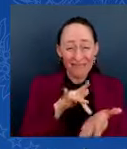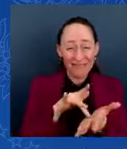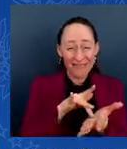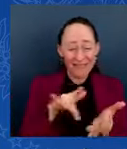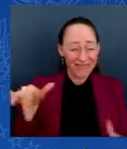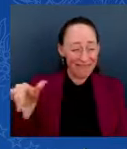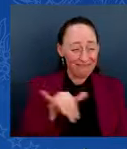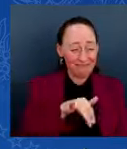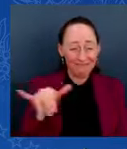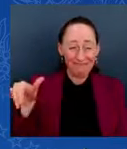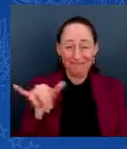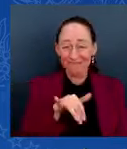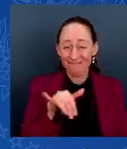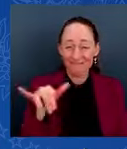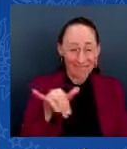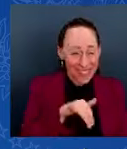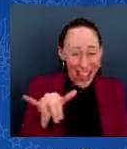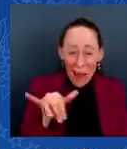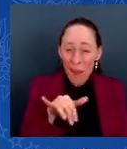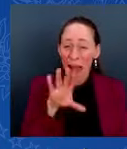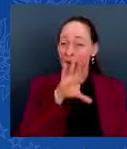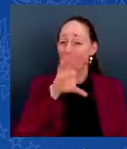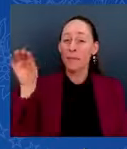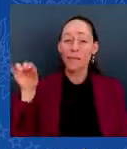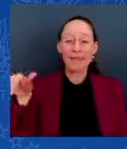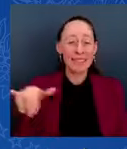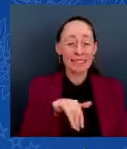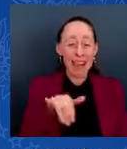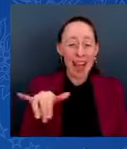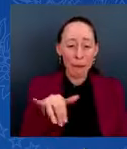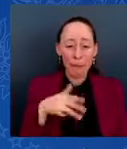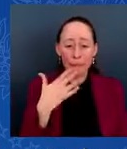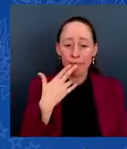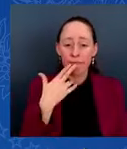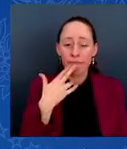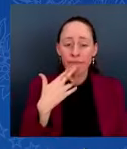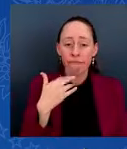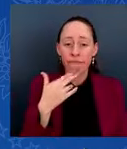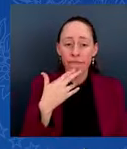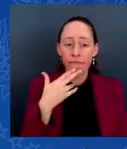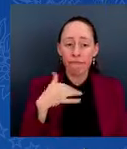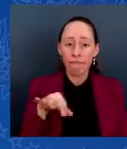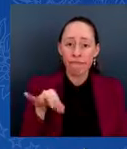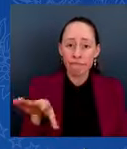company for 40 to 60% less than we pay for it here.